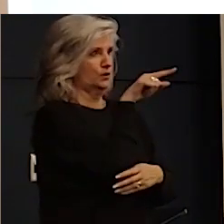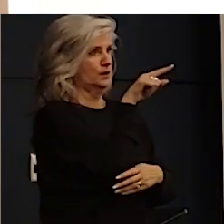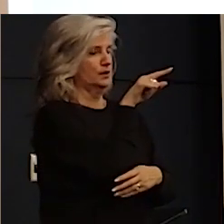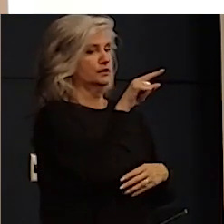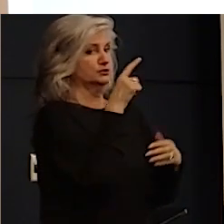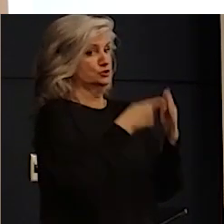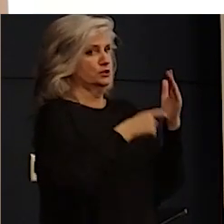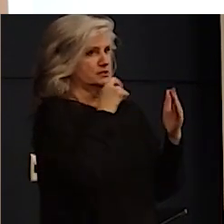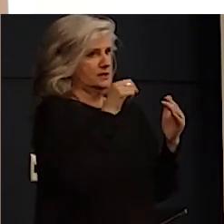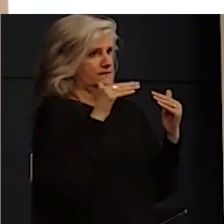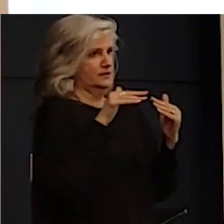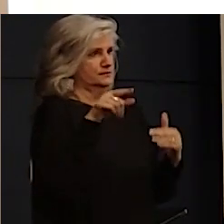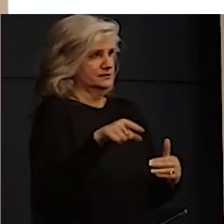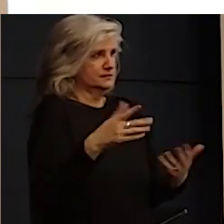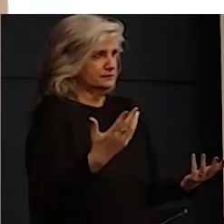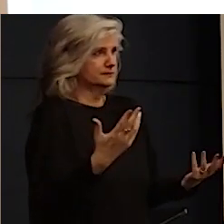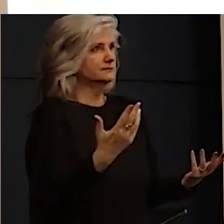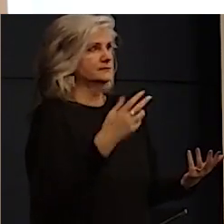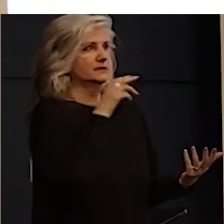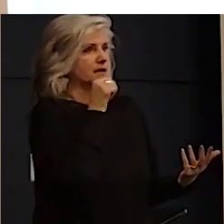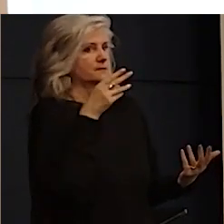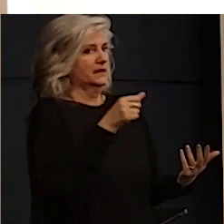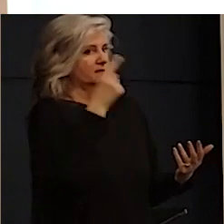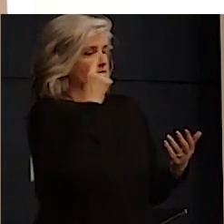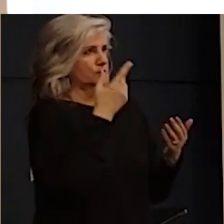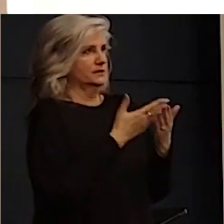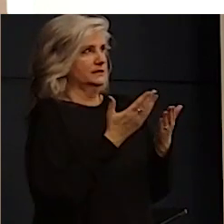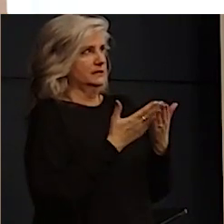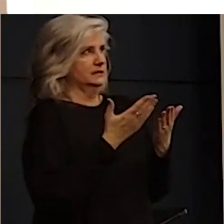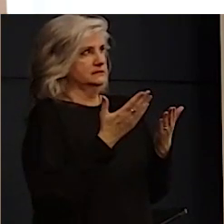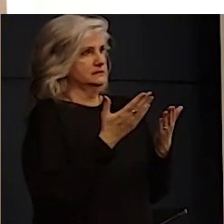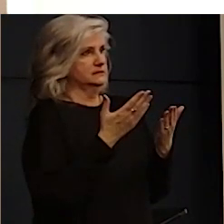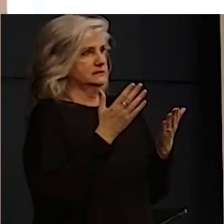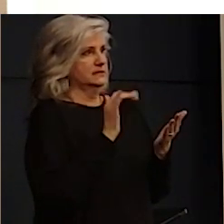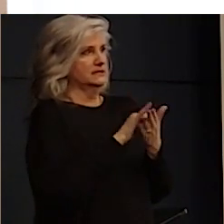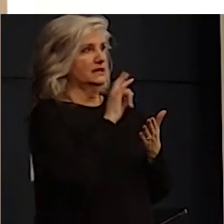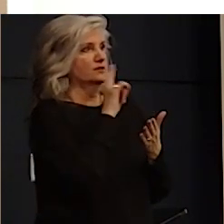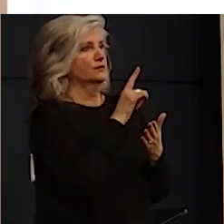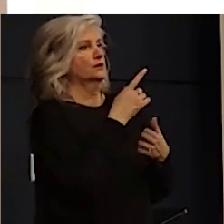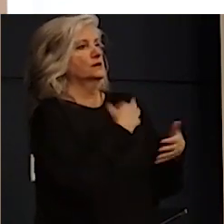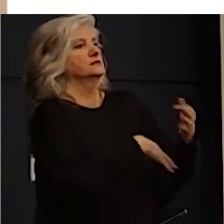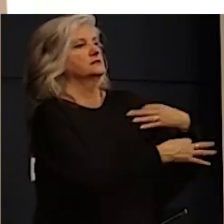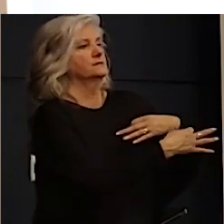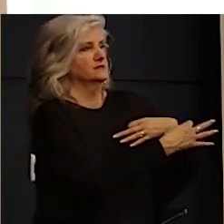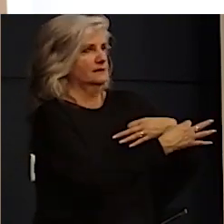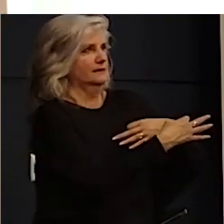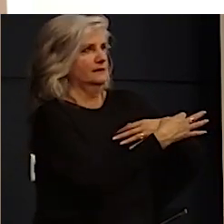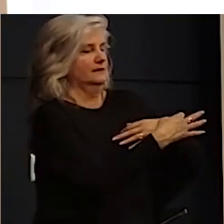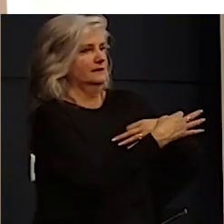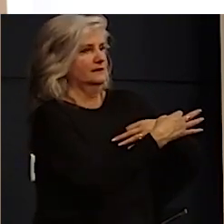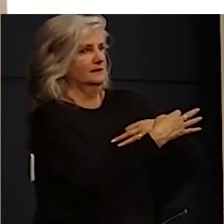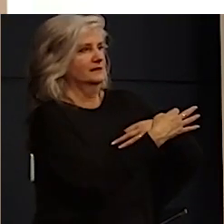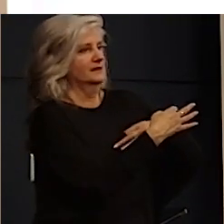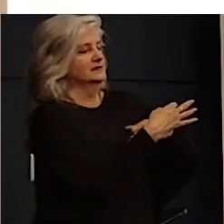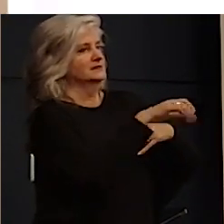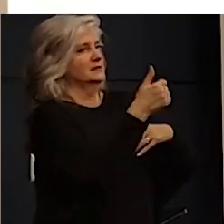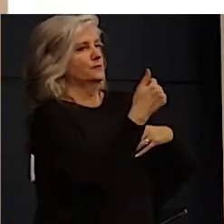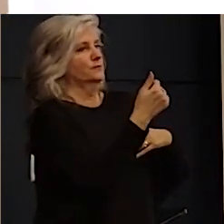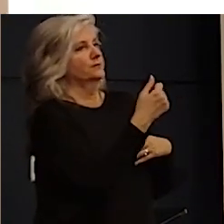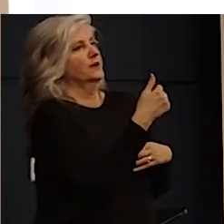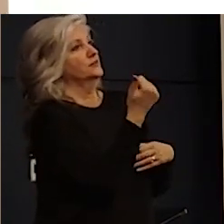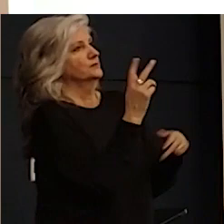that aren't fair to them, that are not paying for things that are subsidizing other people's use of